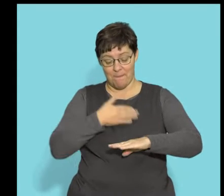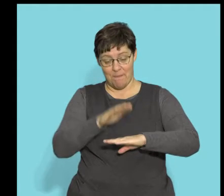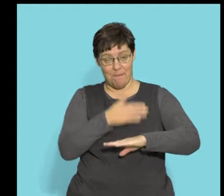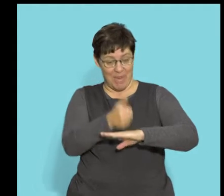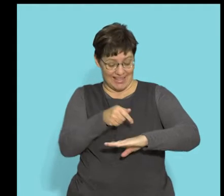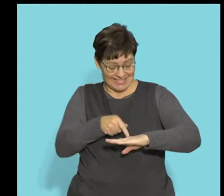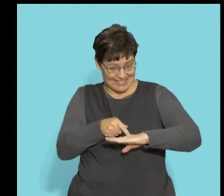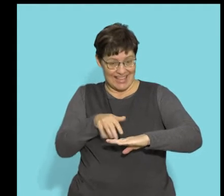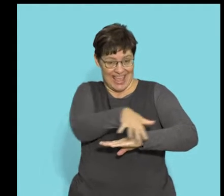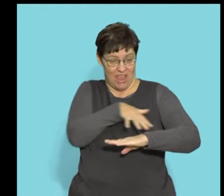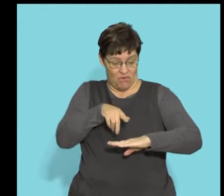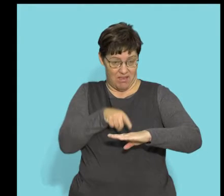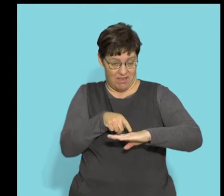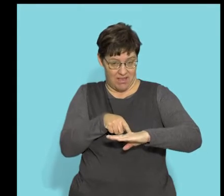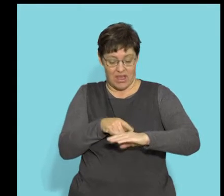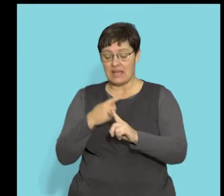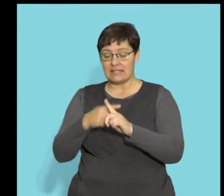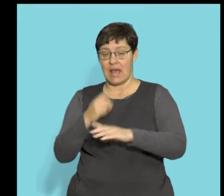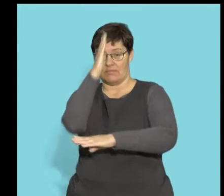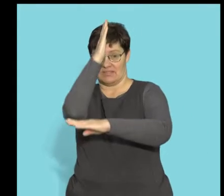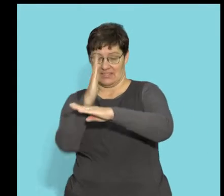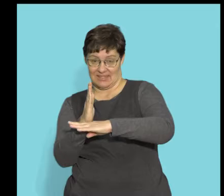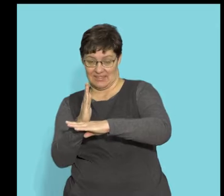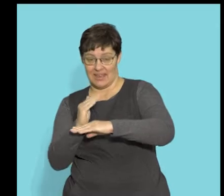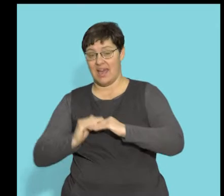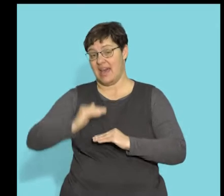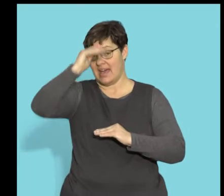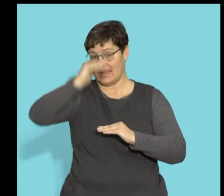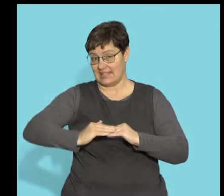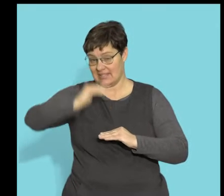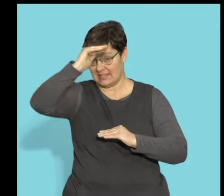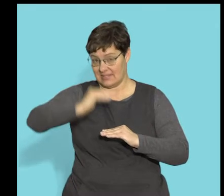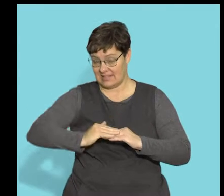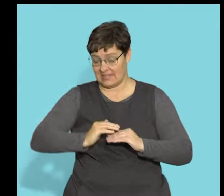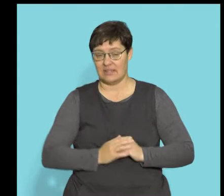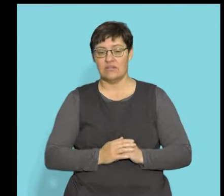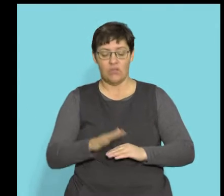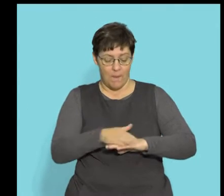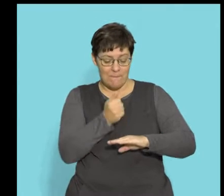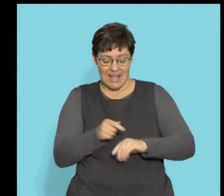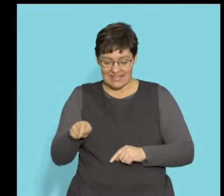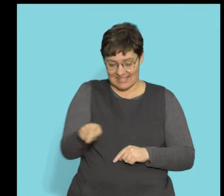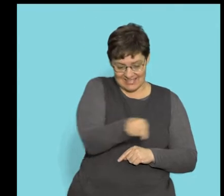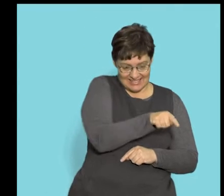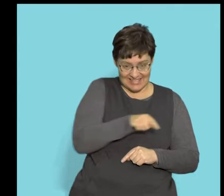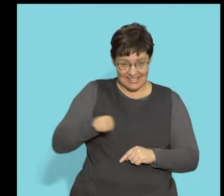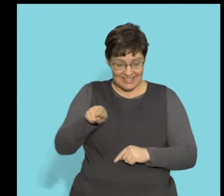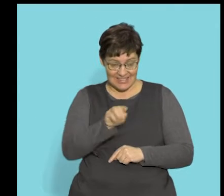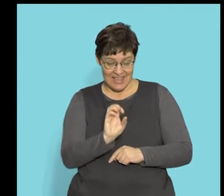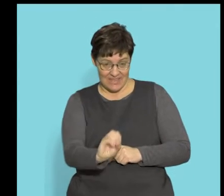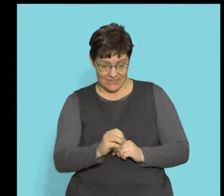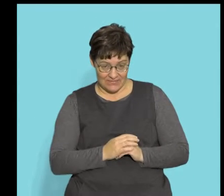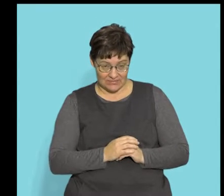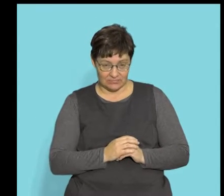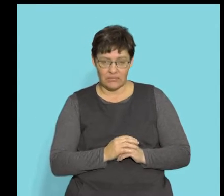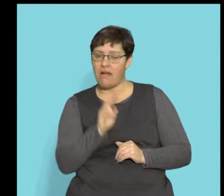area of the base and then multiply it by the height. So the base is this bottom base